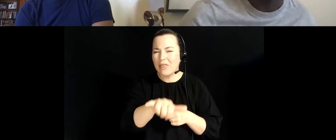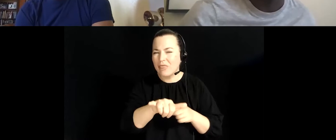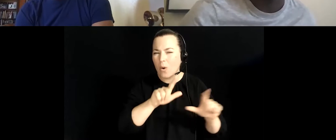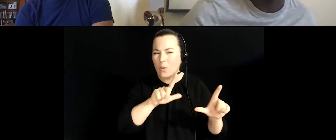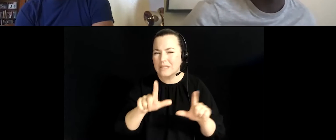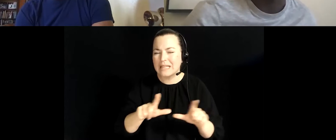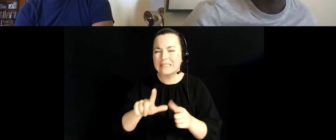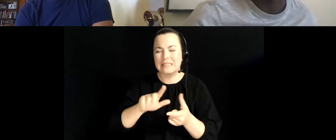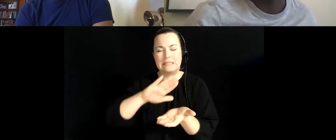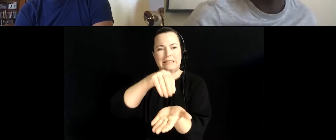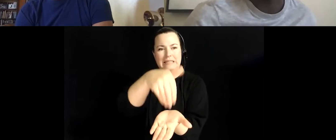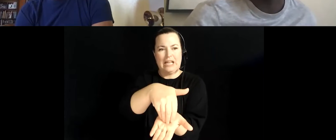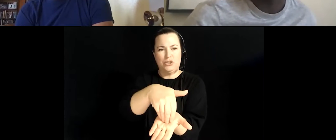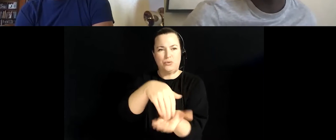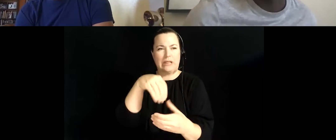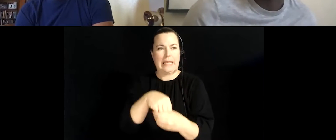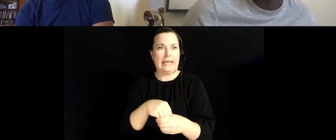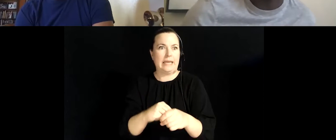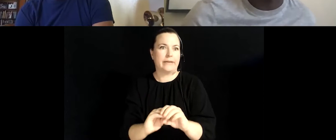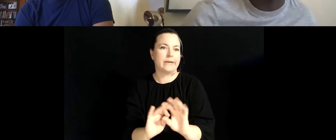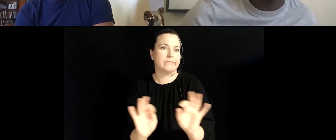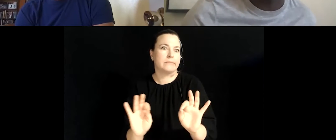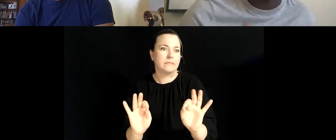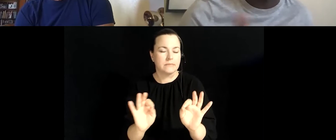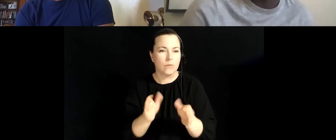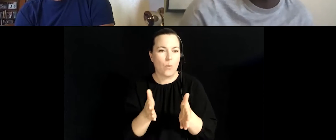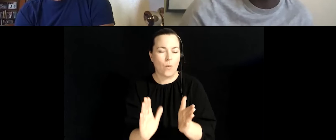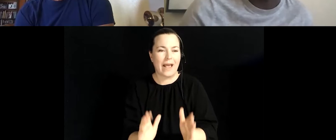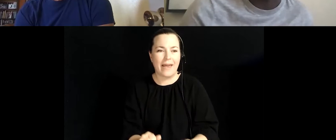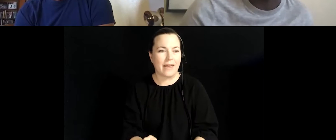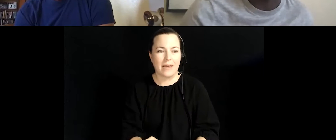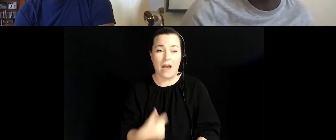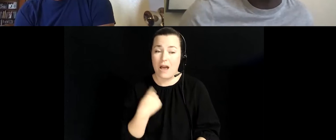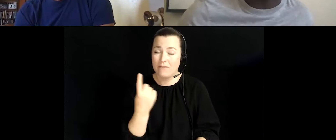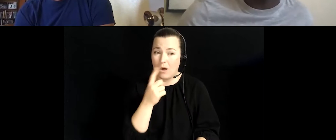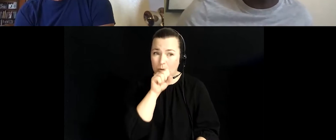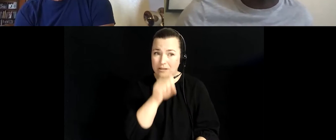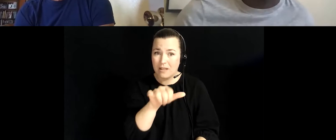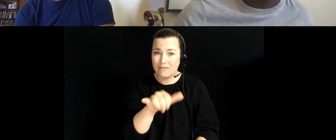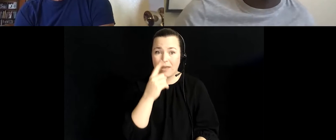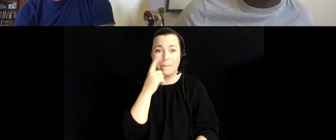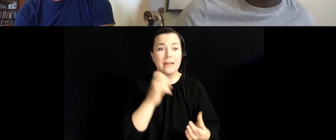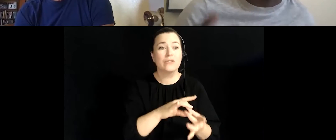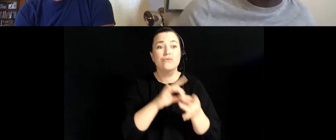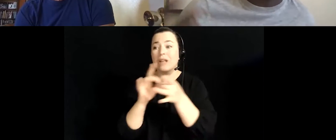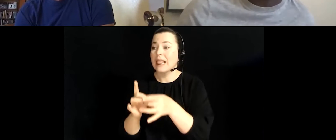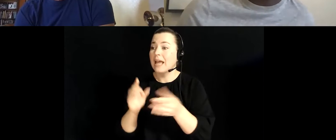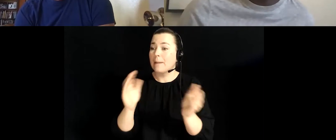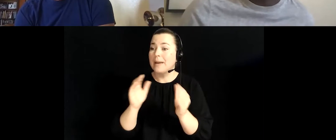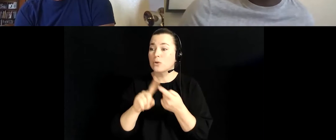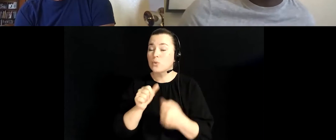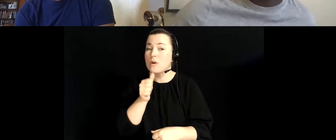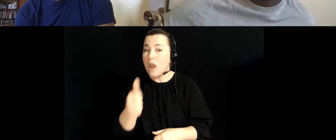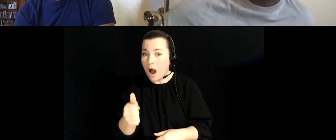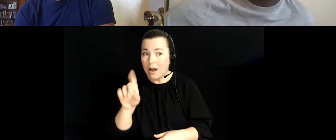way, which I've always loved. And so, because in relationship to non-disabled art making, there is, you